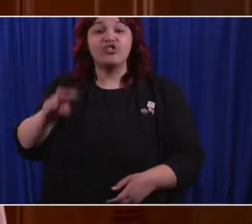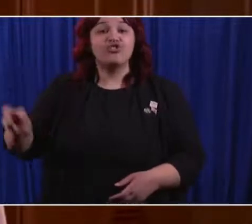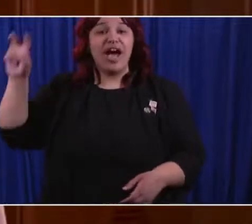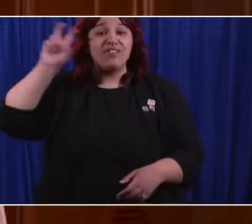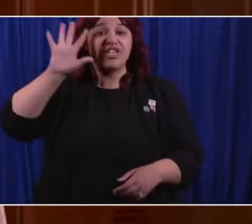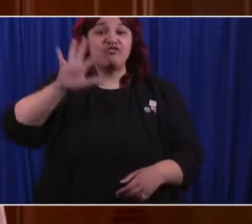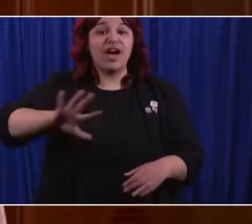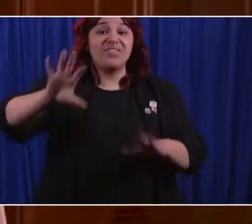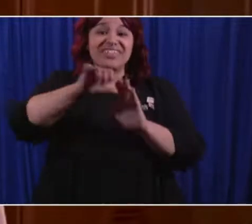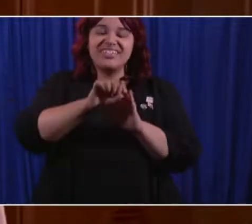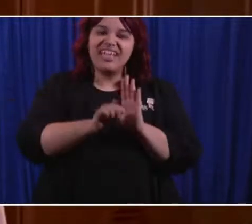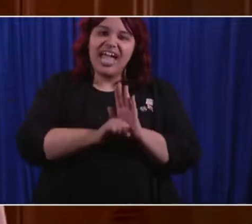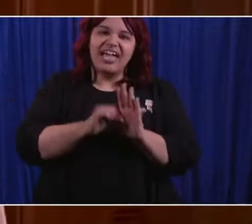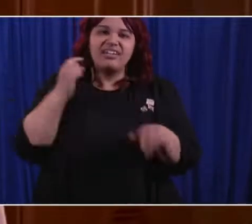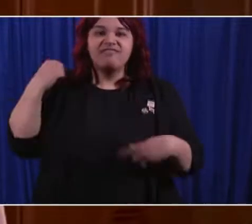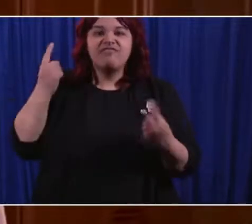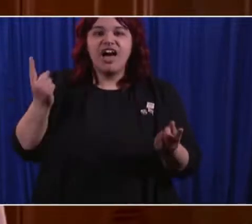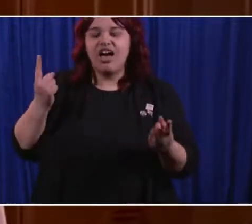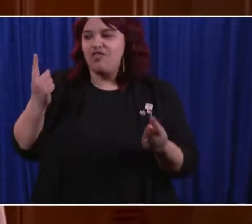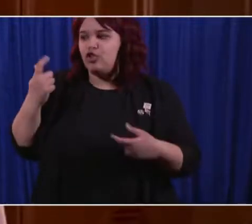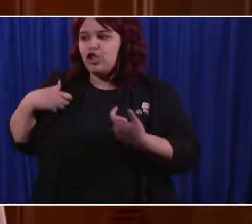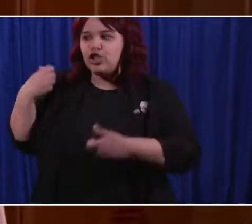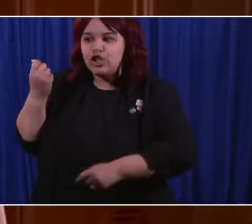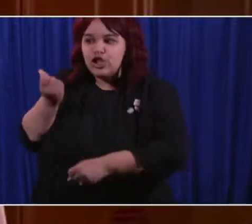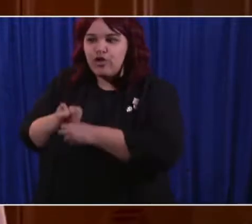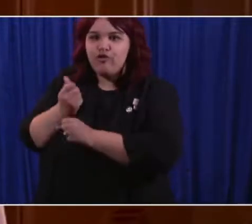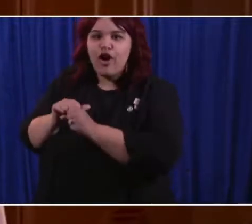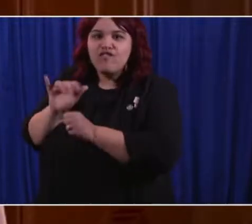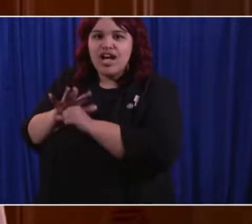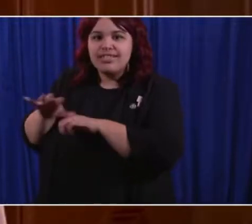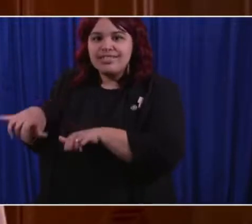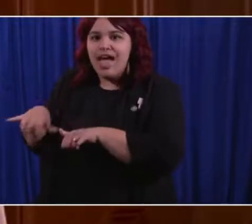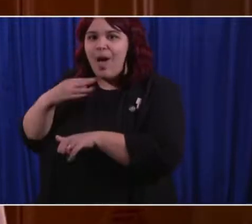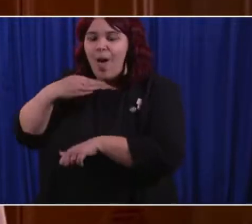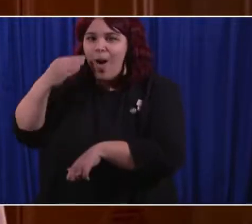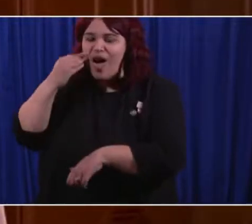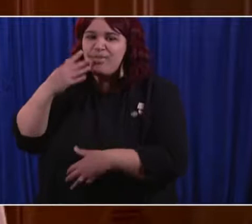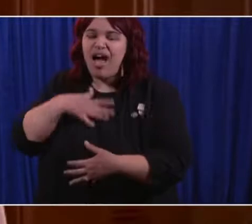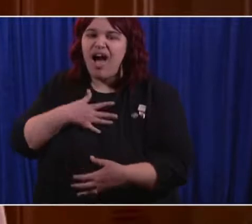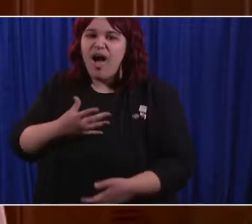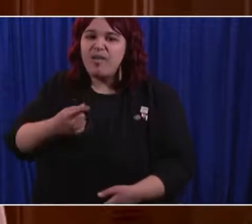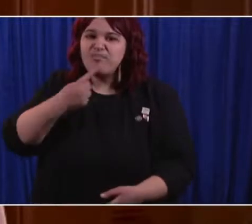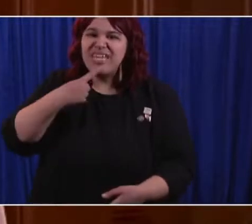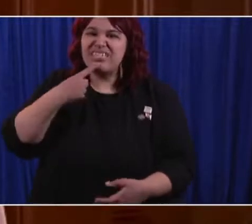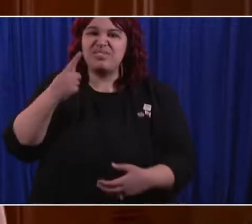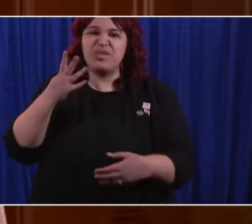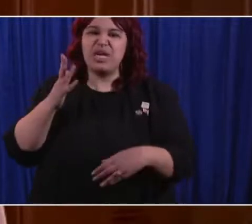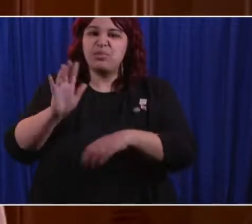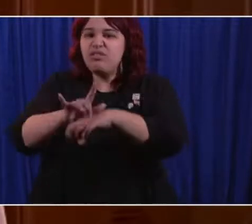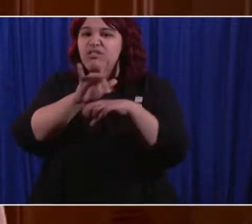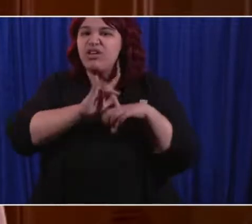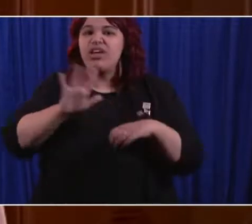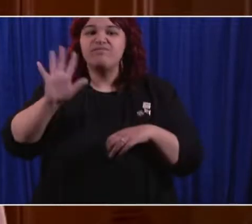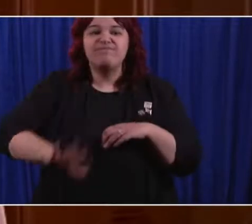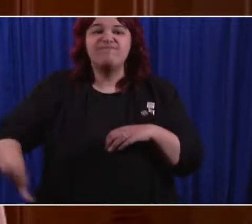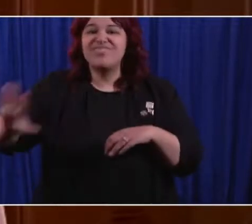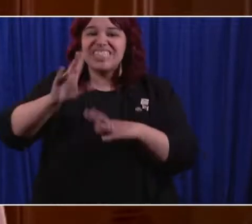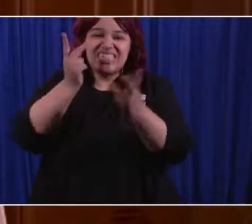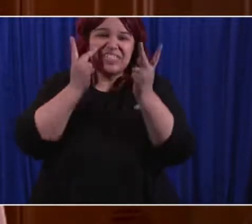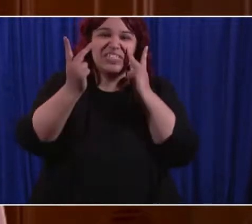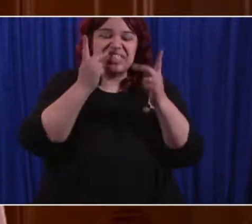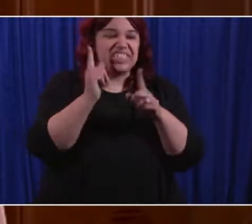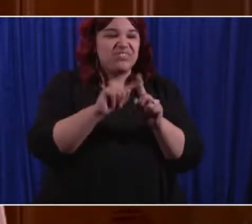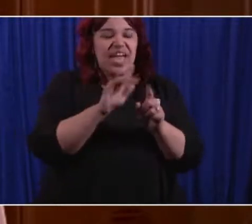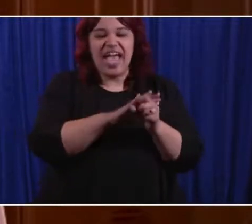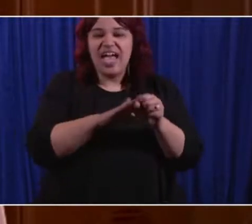I miss doing that for the good part of this past year, and glad to be out, and glad to be in Youngstown this morning